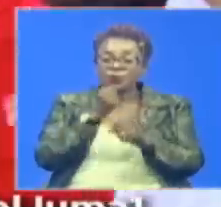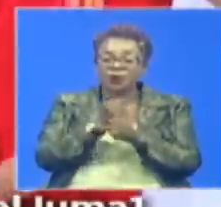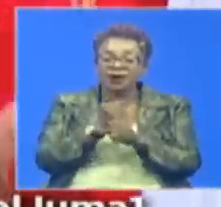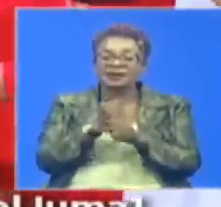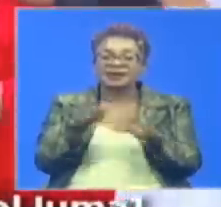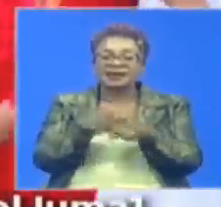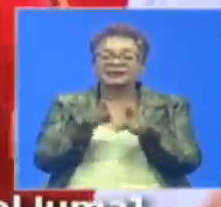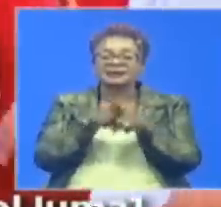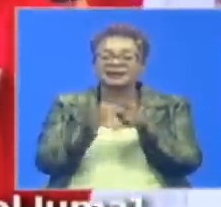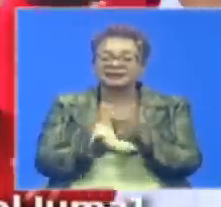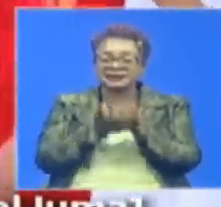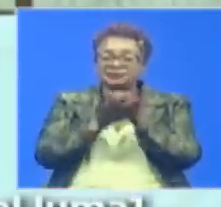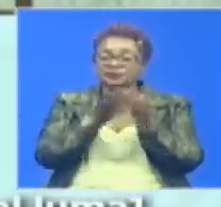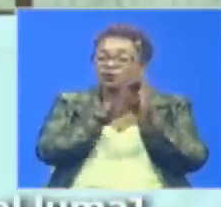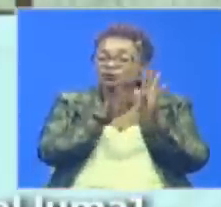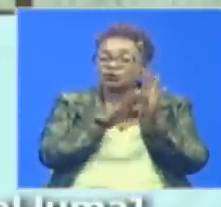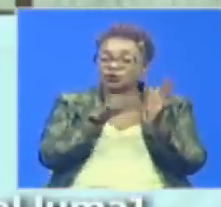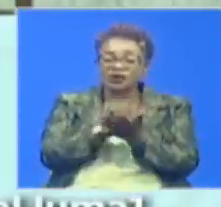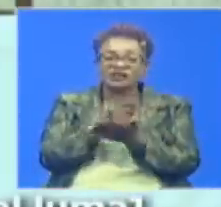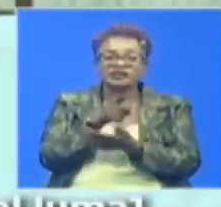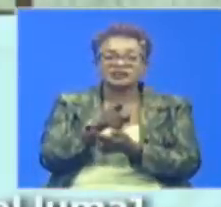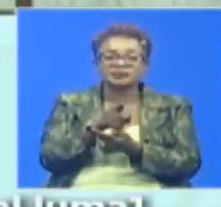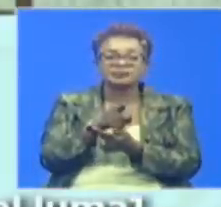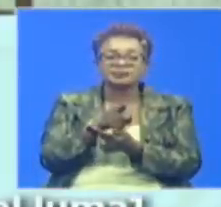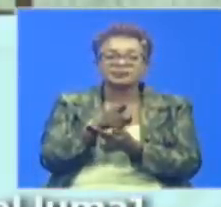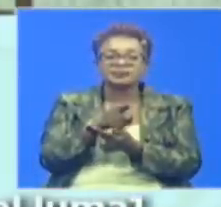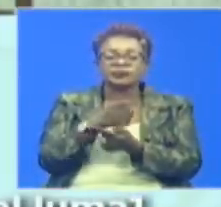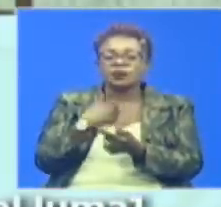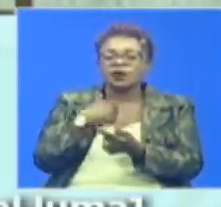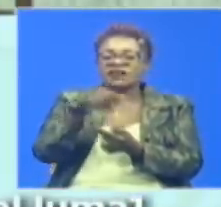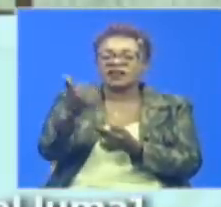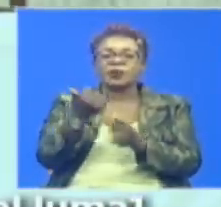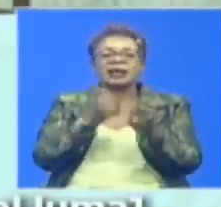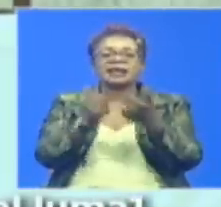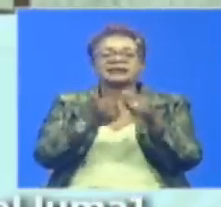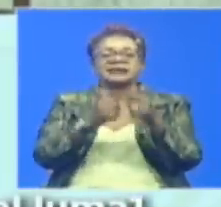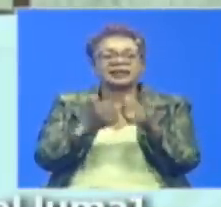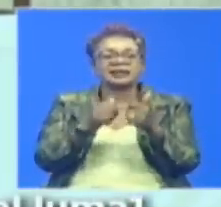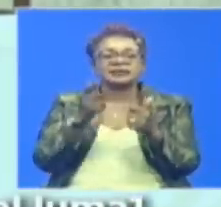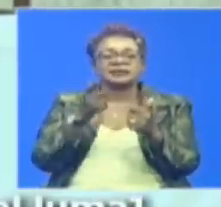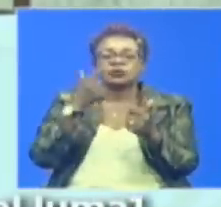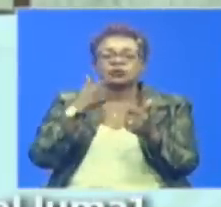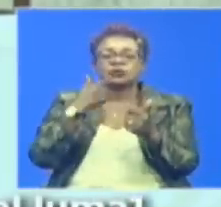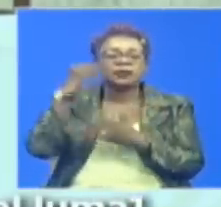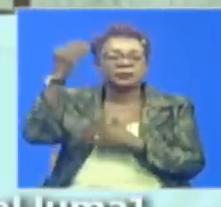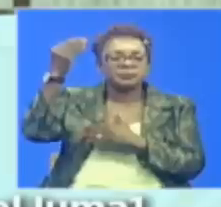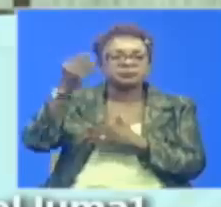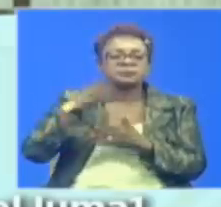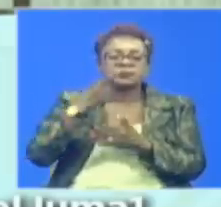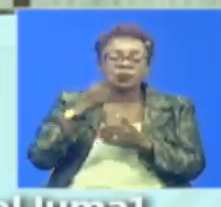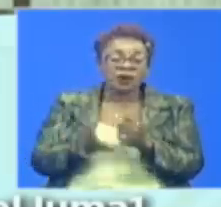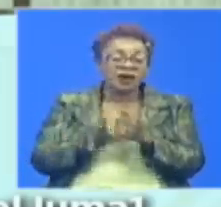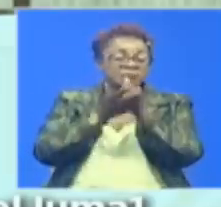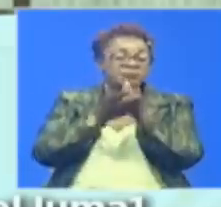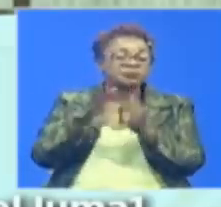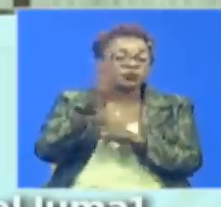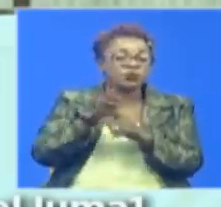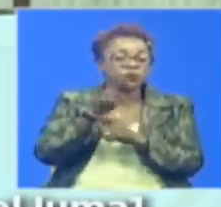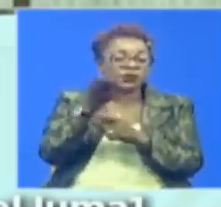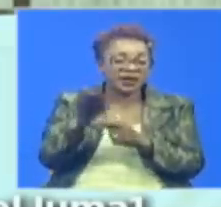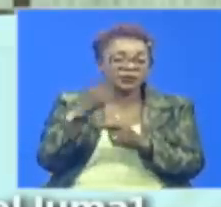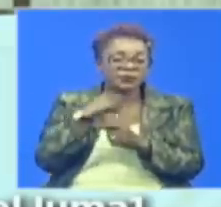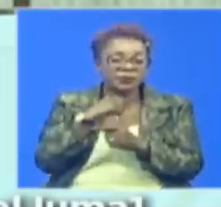a constitutional office. Kuna mwingine pale Kasarani ambaye aliapishwa kwamba atasaidia Uhuru Kenyatta.